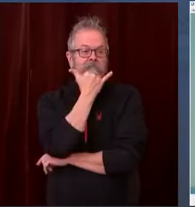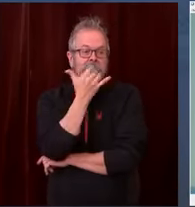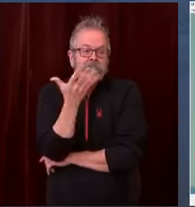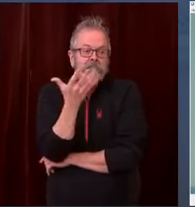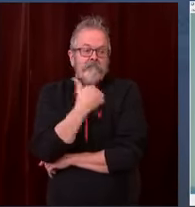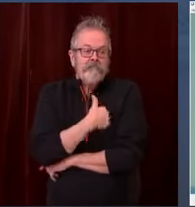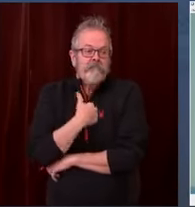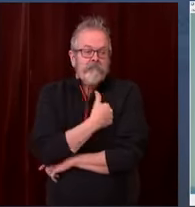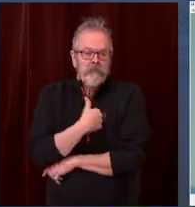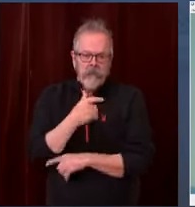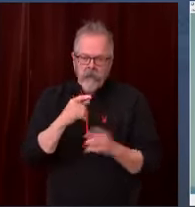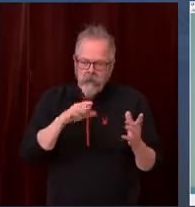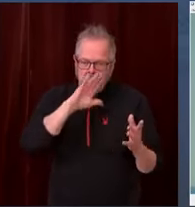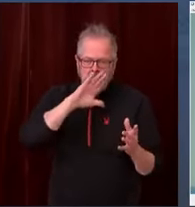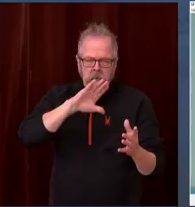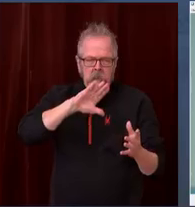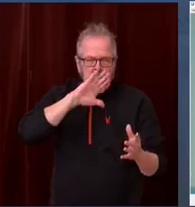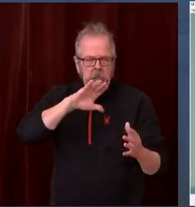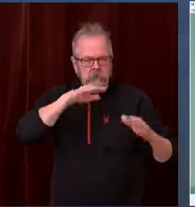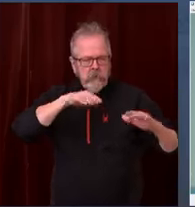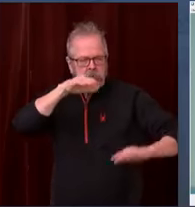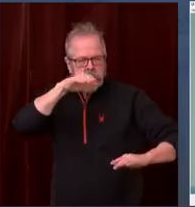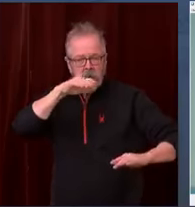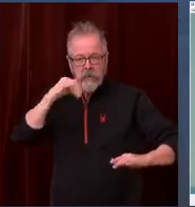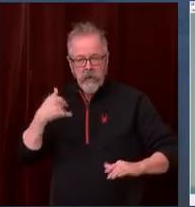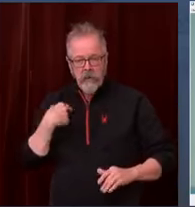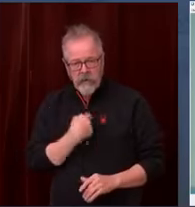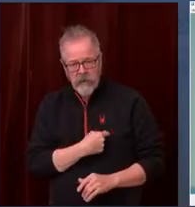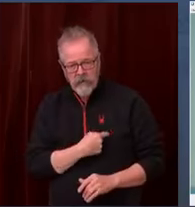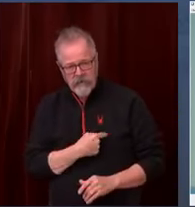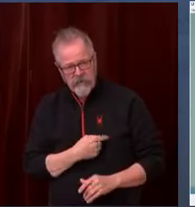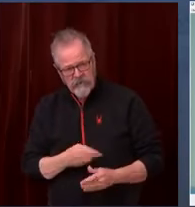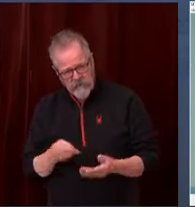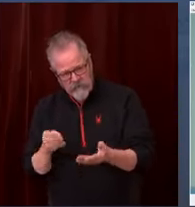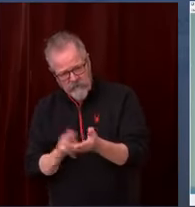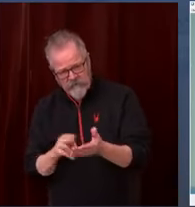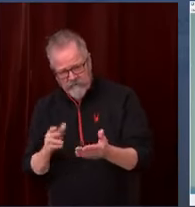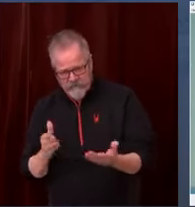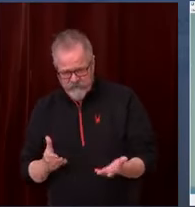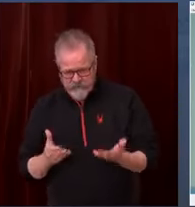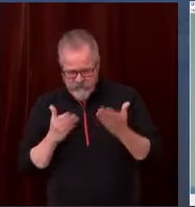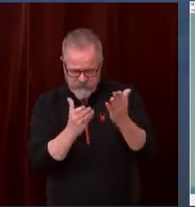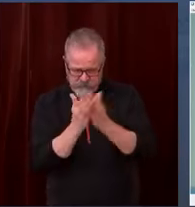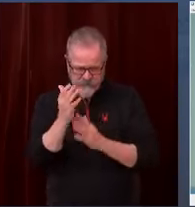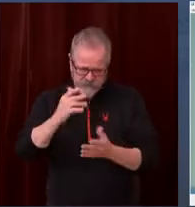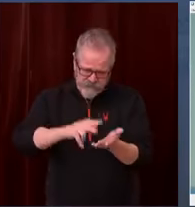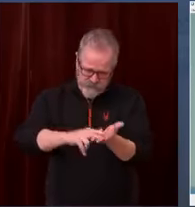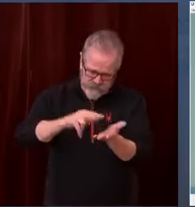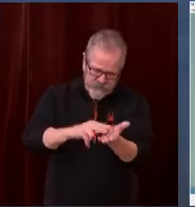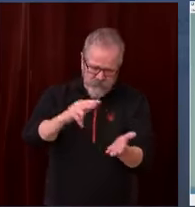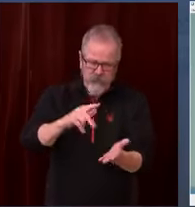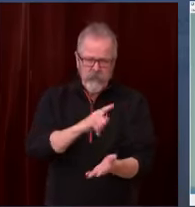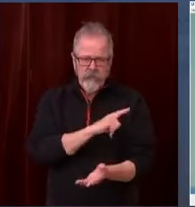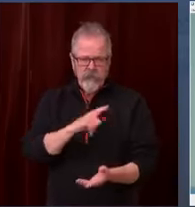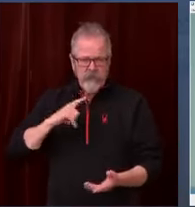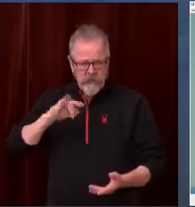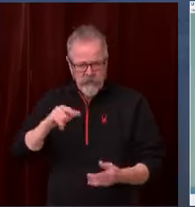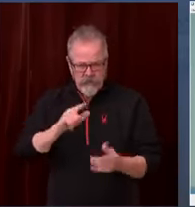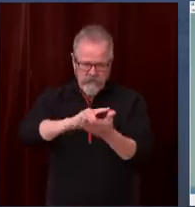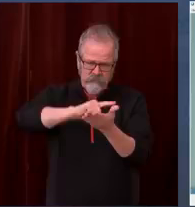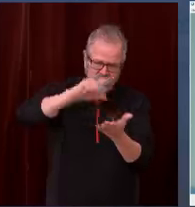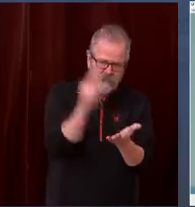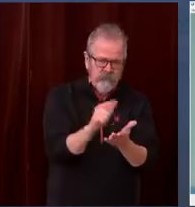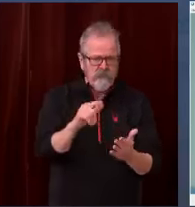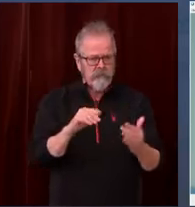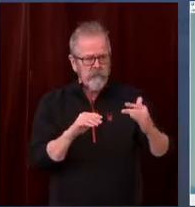proposing that to the legislature. Insurance companies need to step up and make sure that this is equity for all, live